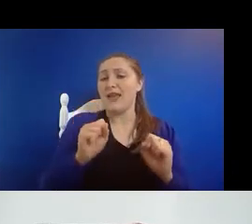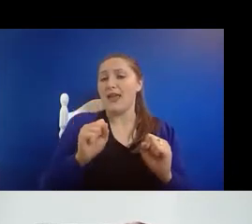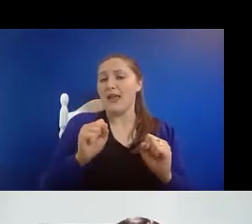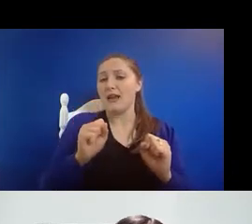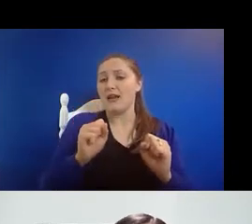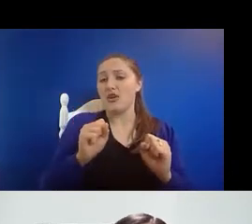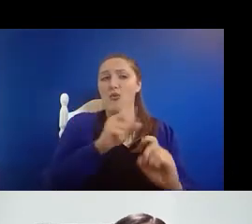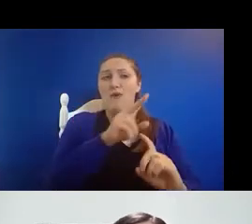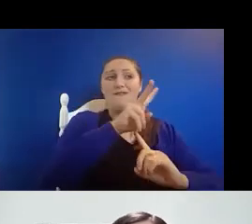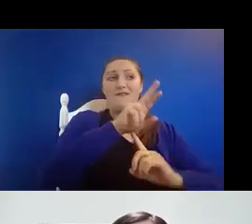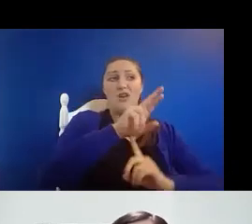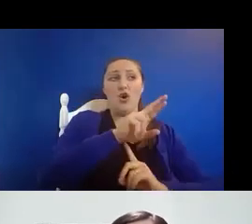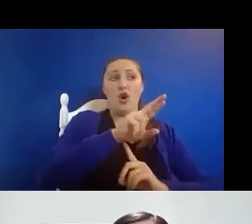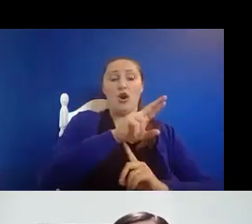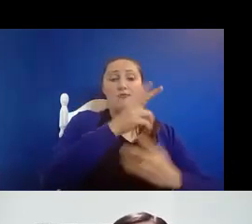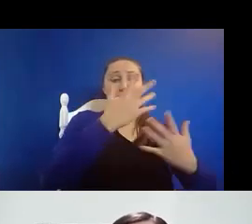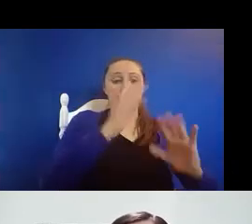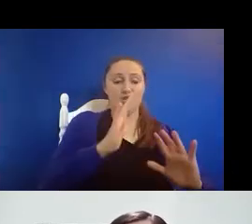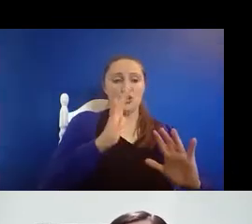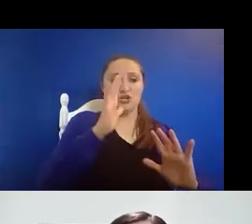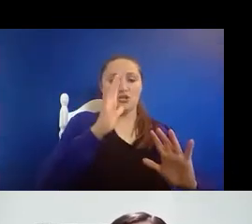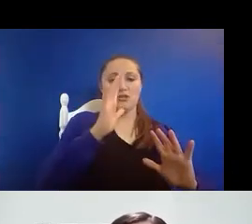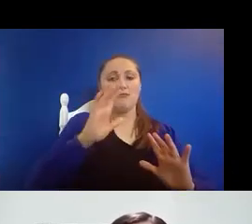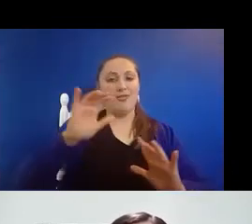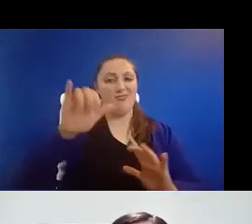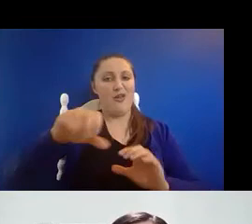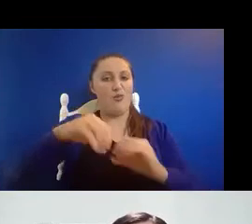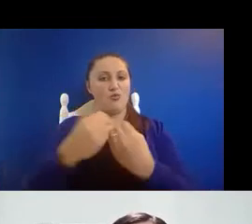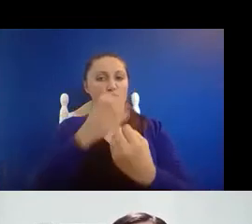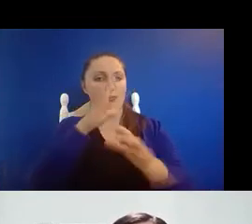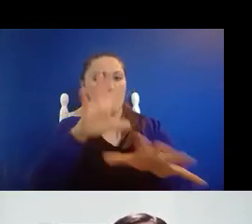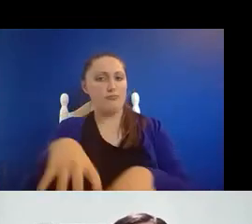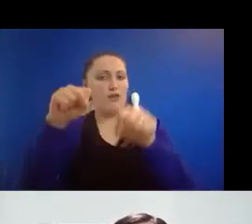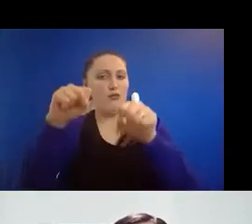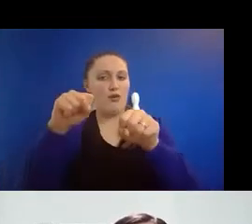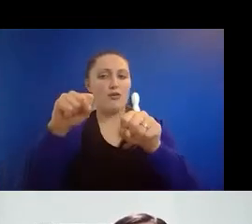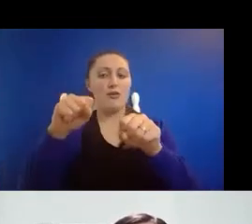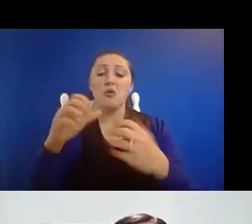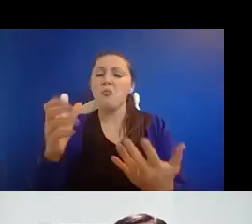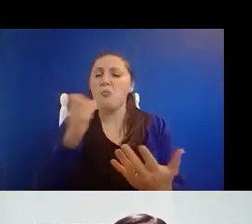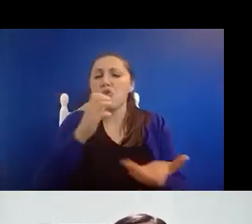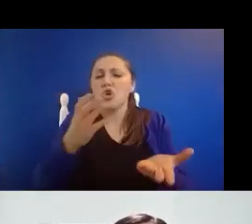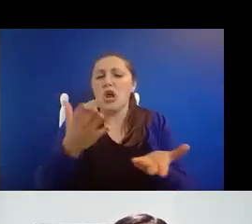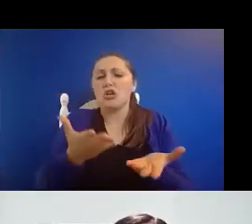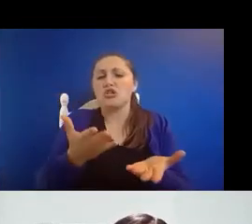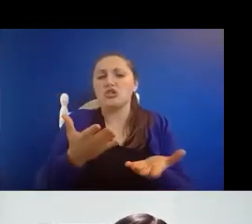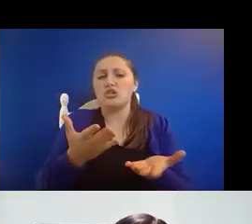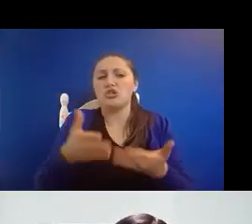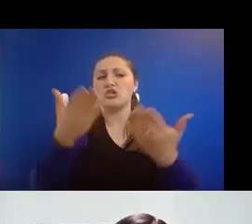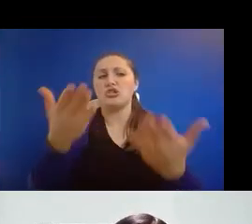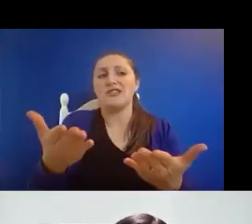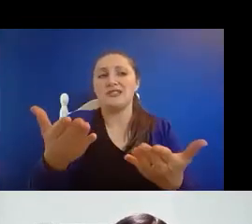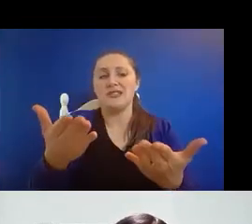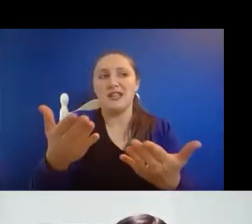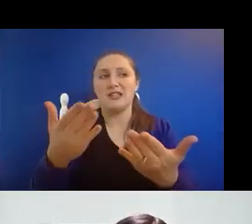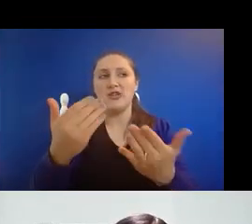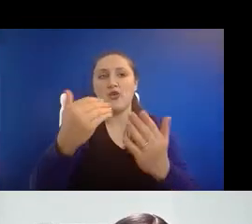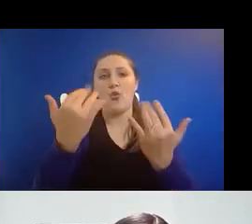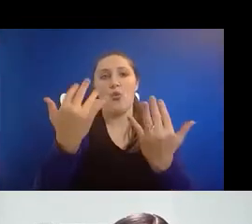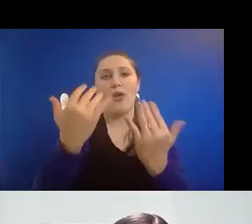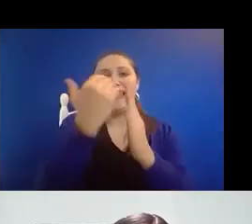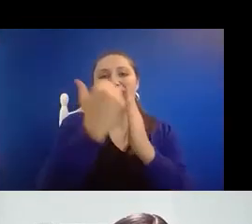But we are certainly not suggesting that this solves waiting lists. This